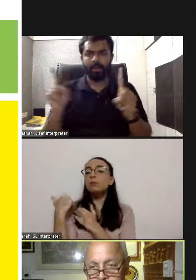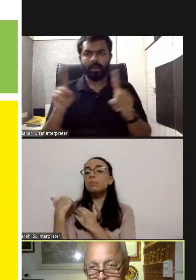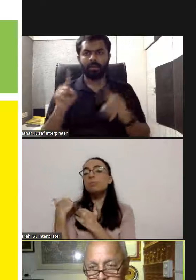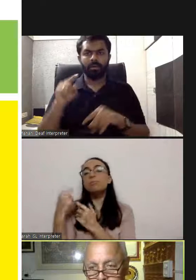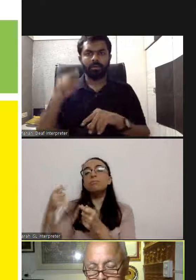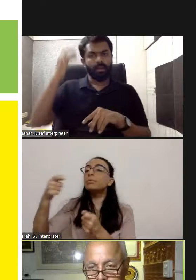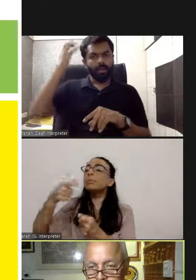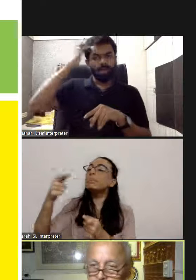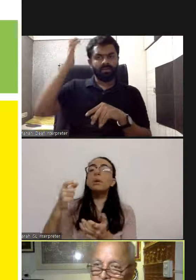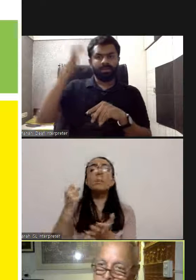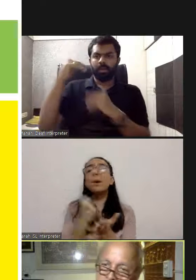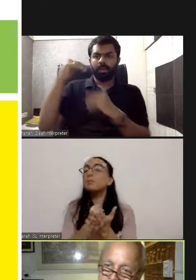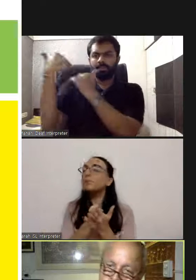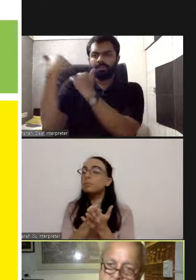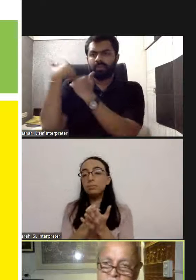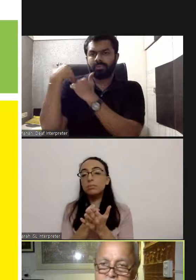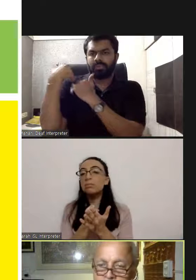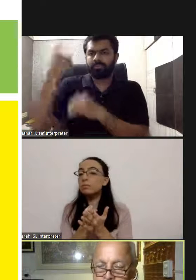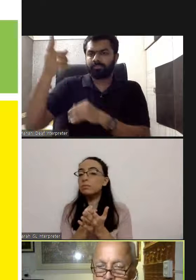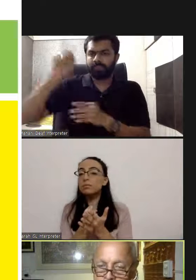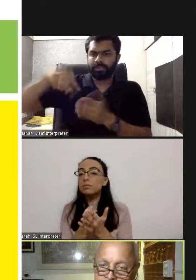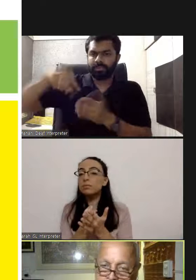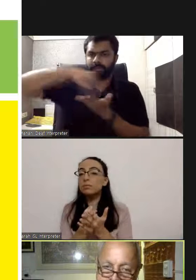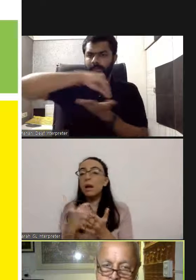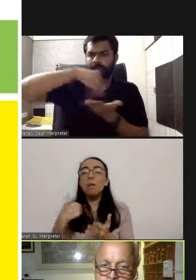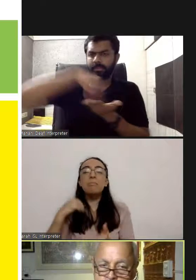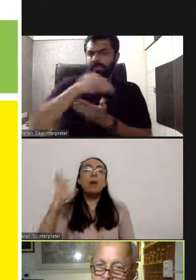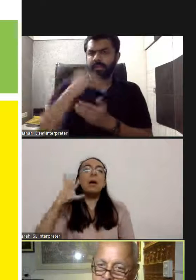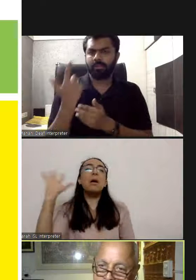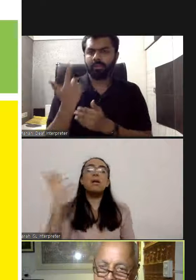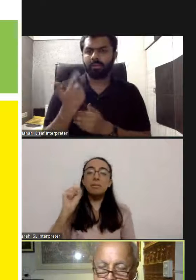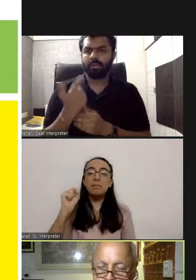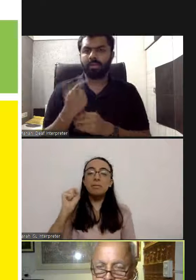that. You often hear when you talk about